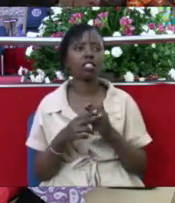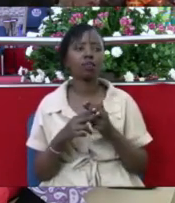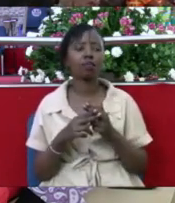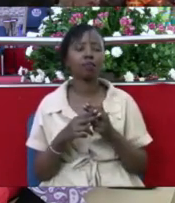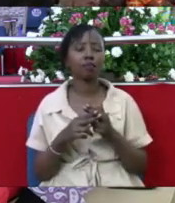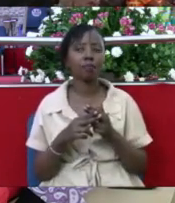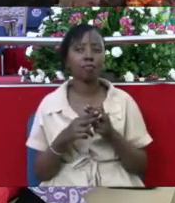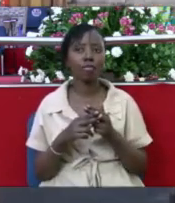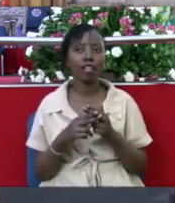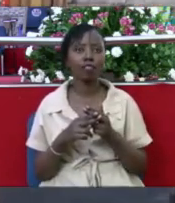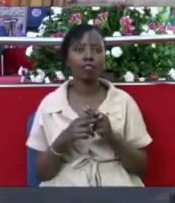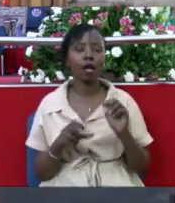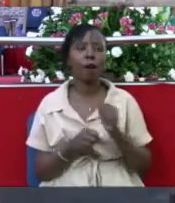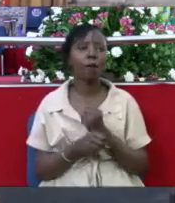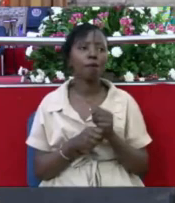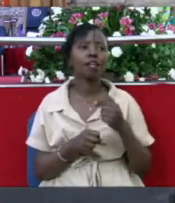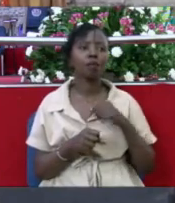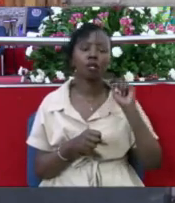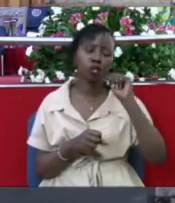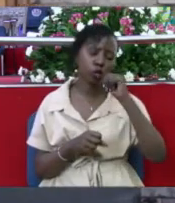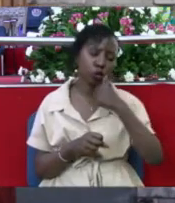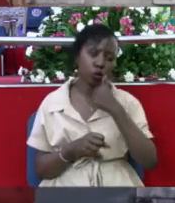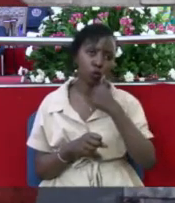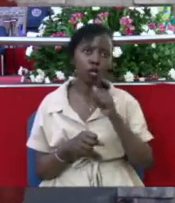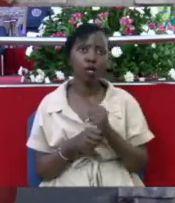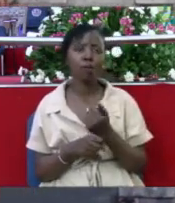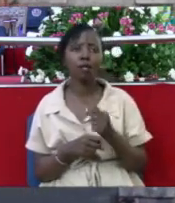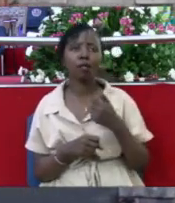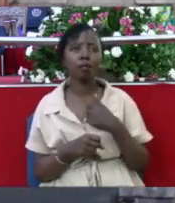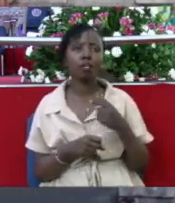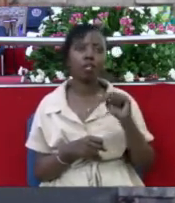Yesu. Refresh me. Ukaweze kunianzisha. Fill me afresh. Nianzishe